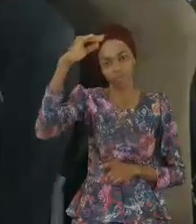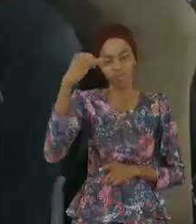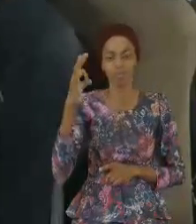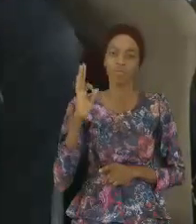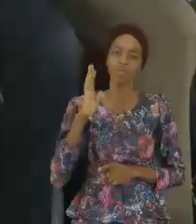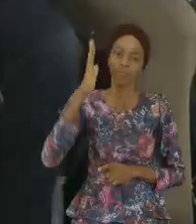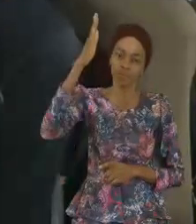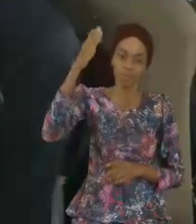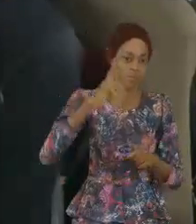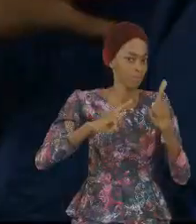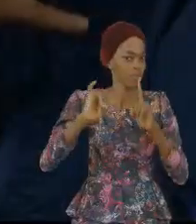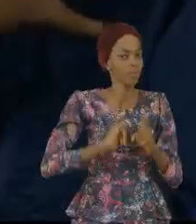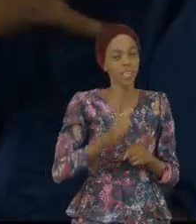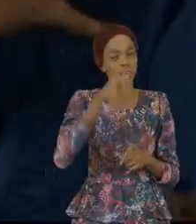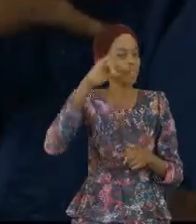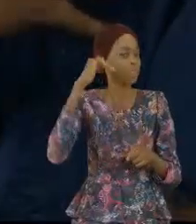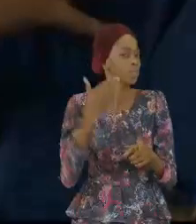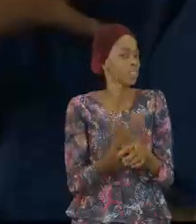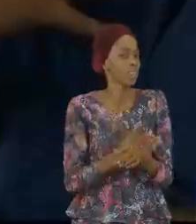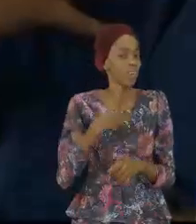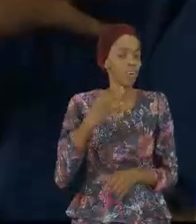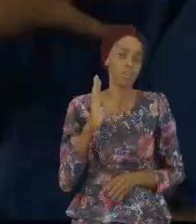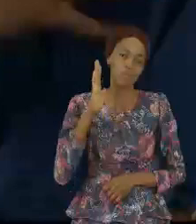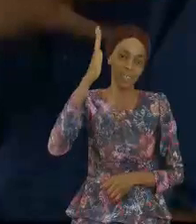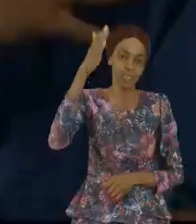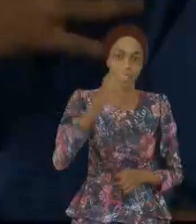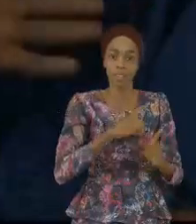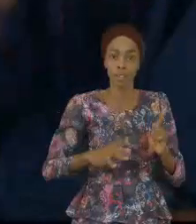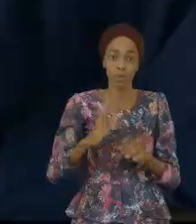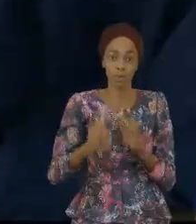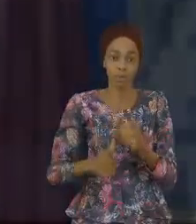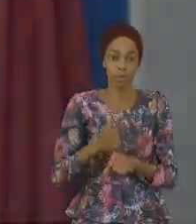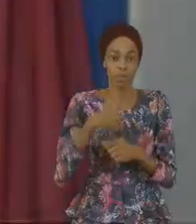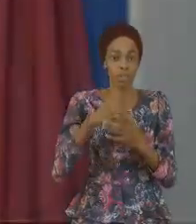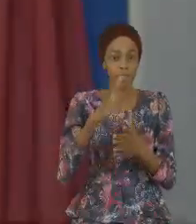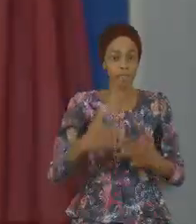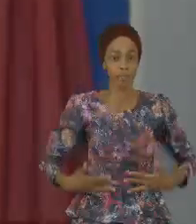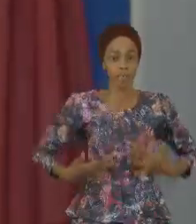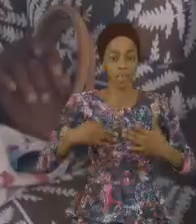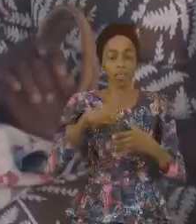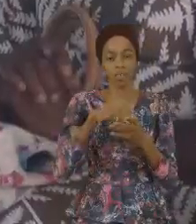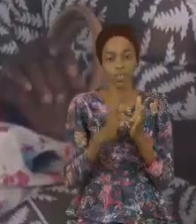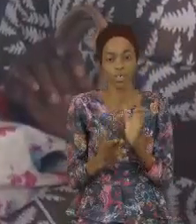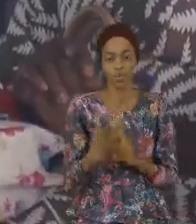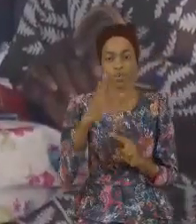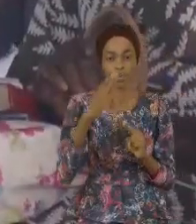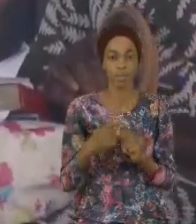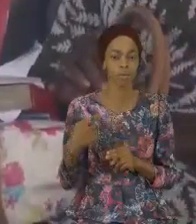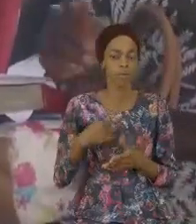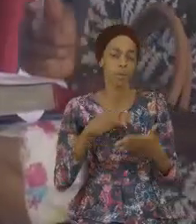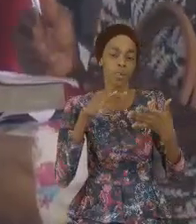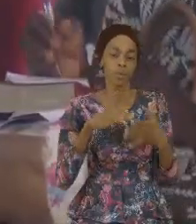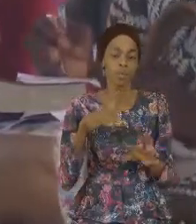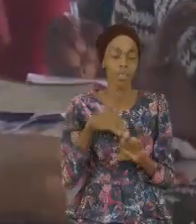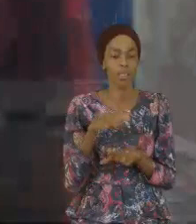a daughter of destiny. The Lord confirm it in your life in Jesus' name. We're looking at